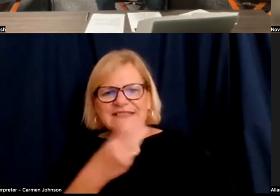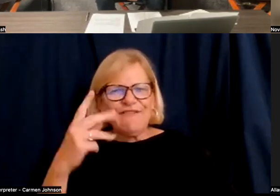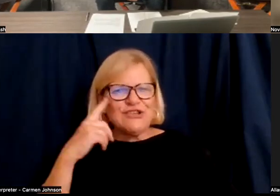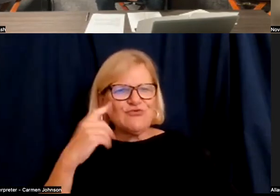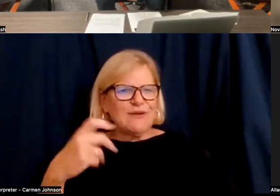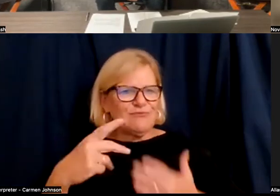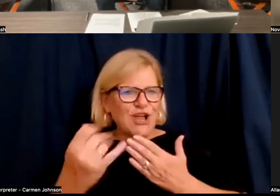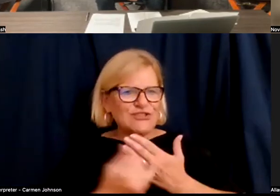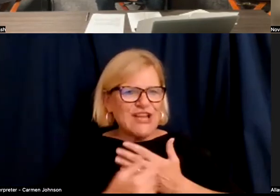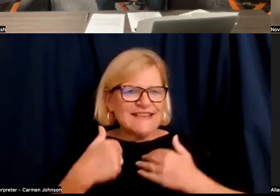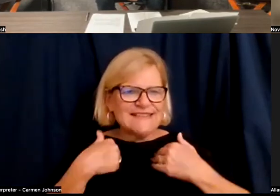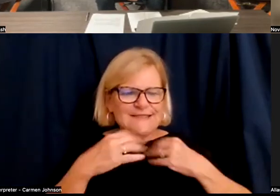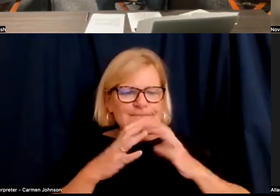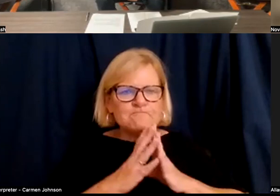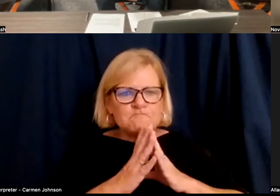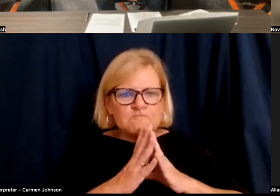projects.